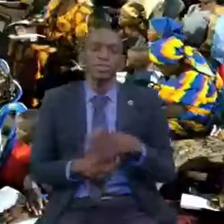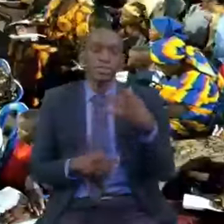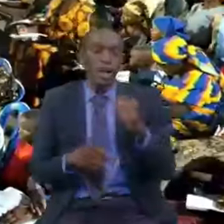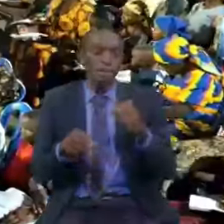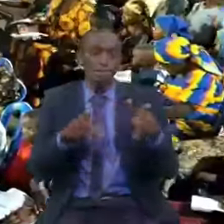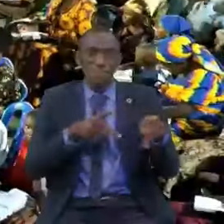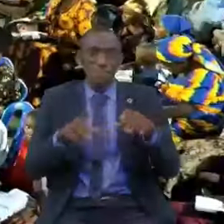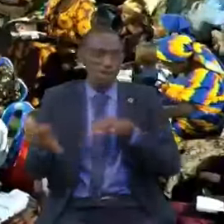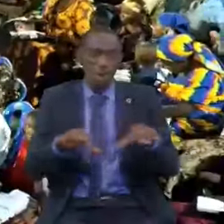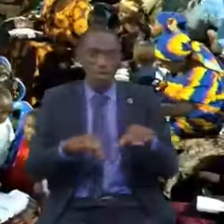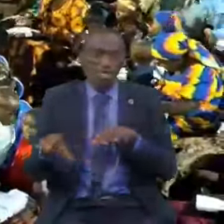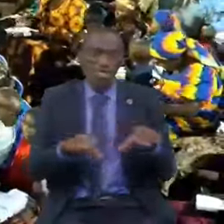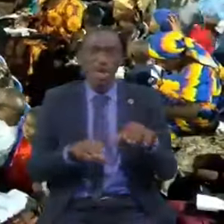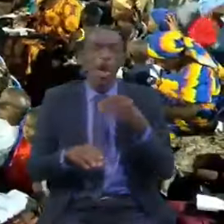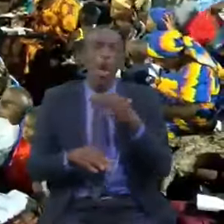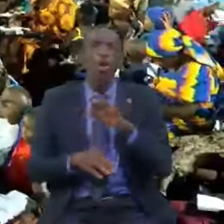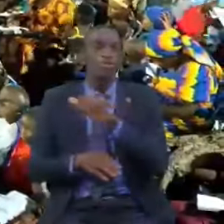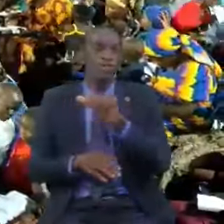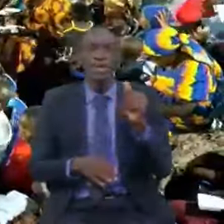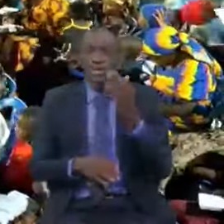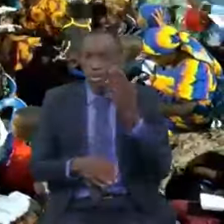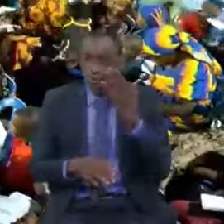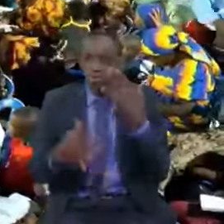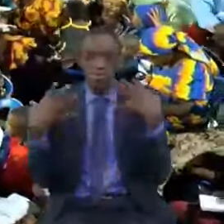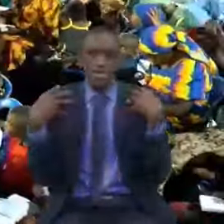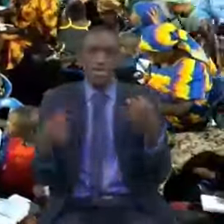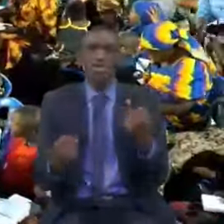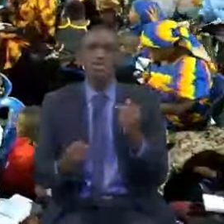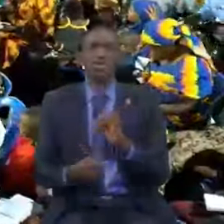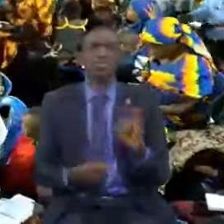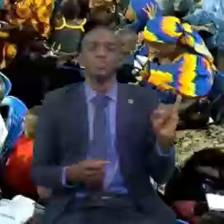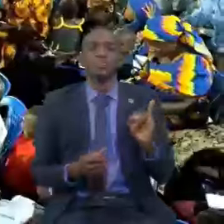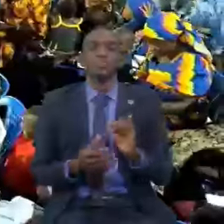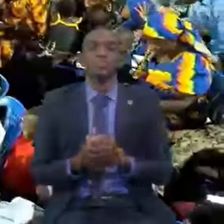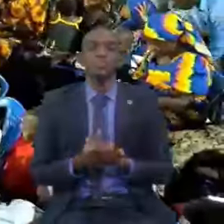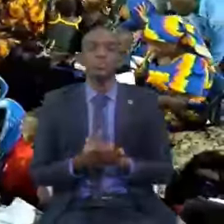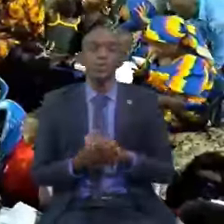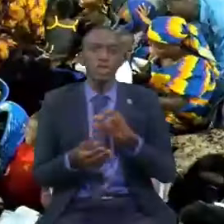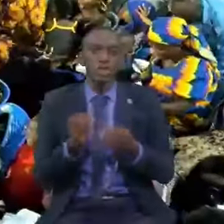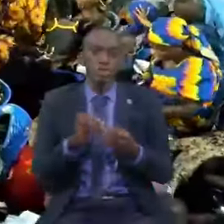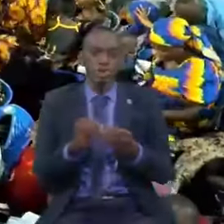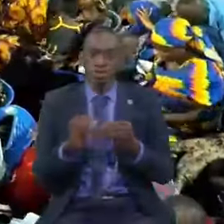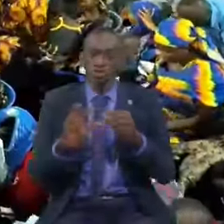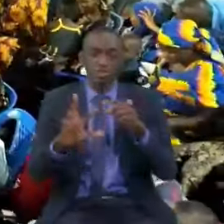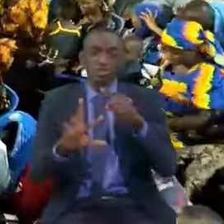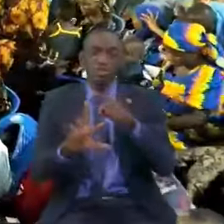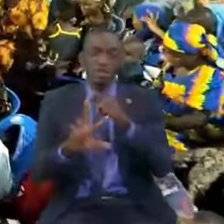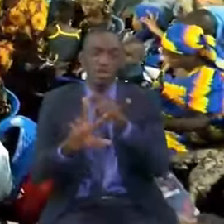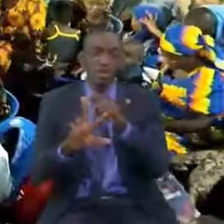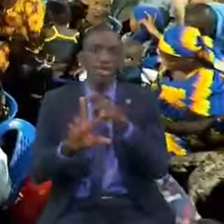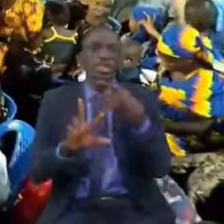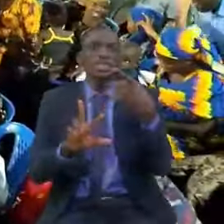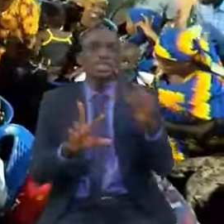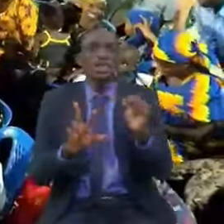of a notable healing. Number three is the privilege of your name